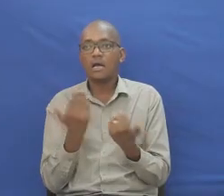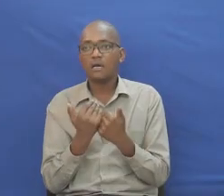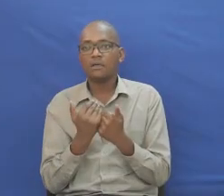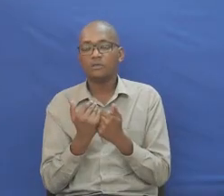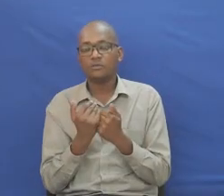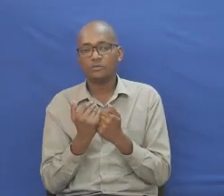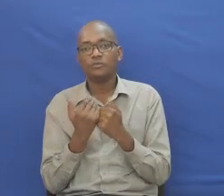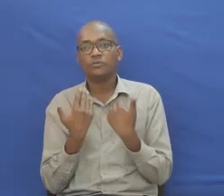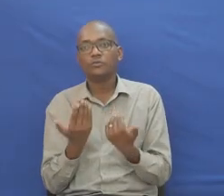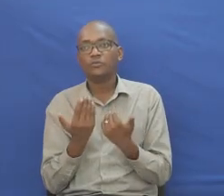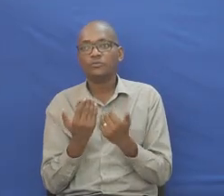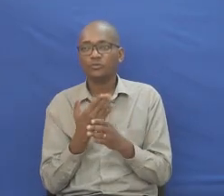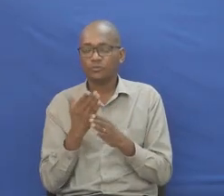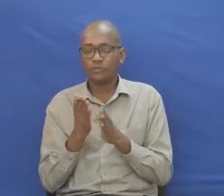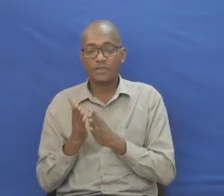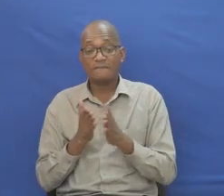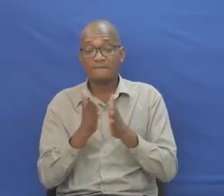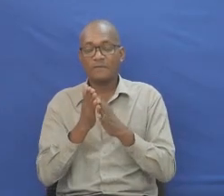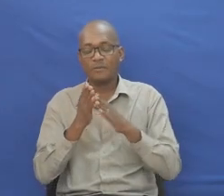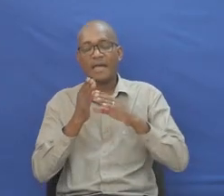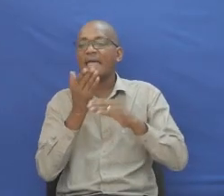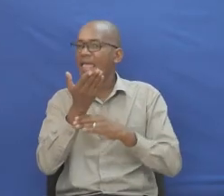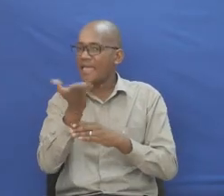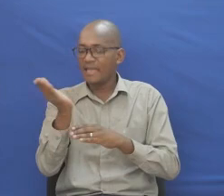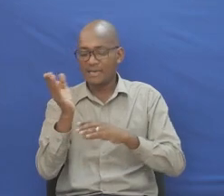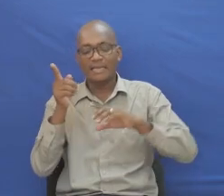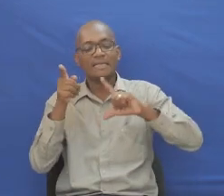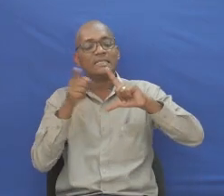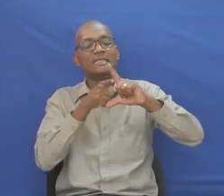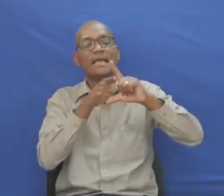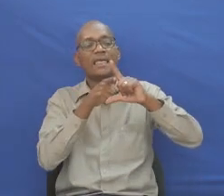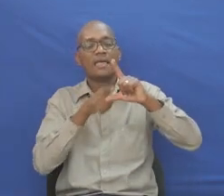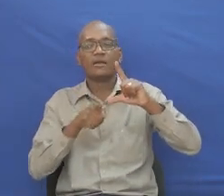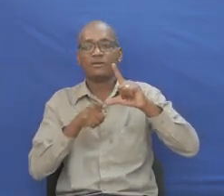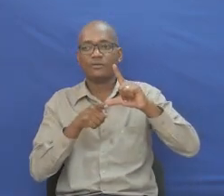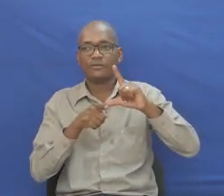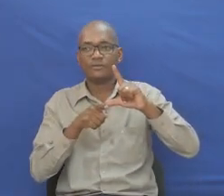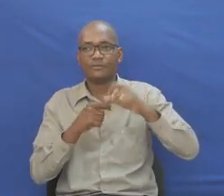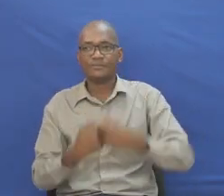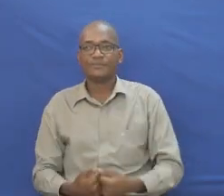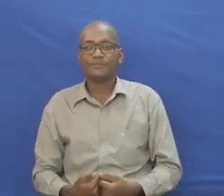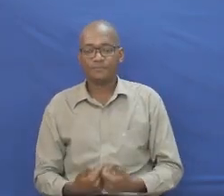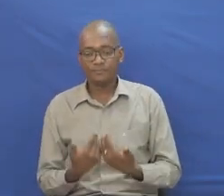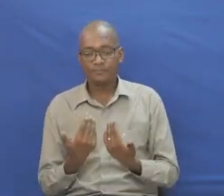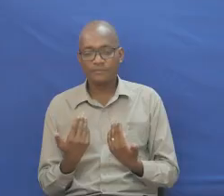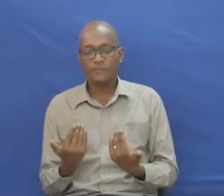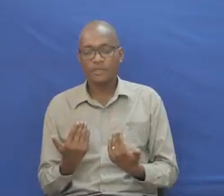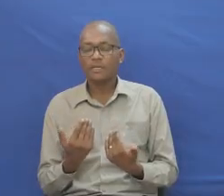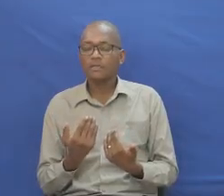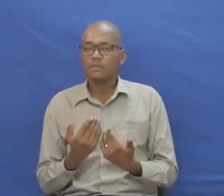of any triangle. Now, let us derive the formula of any